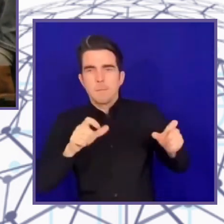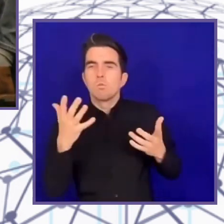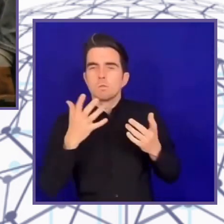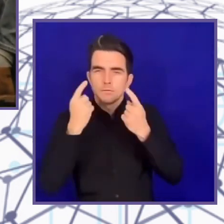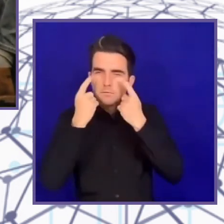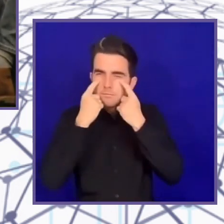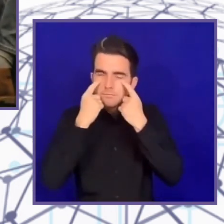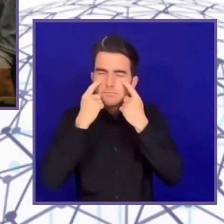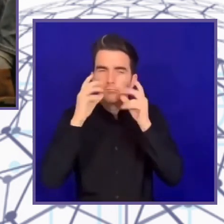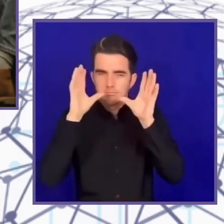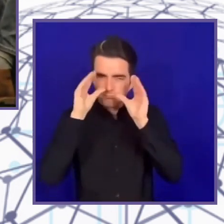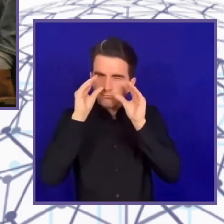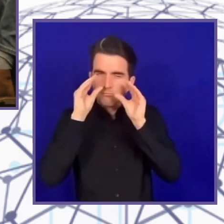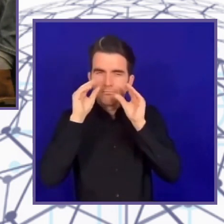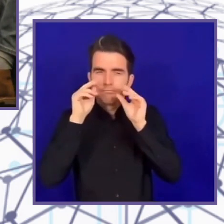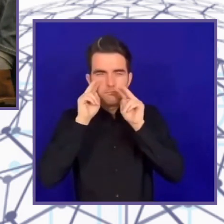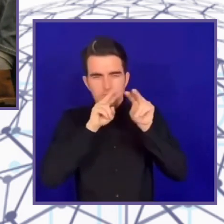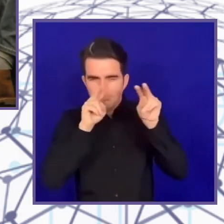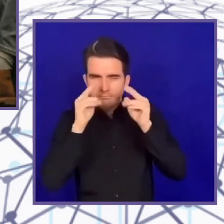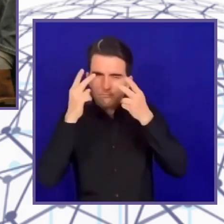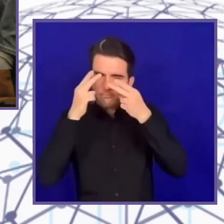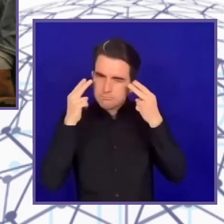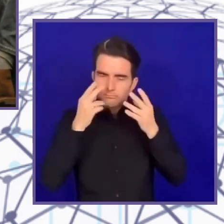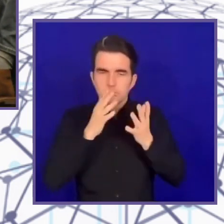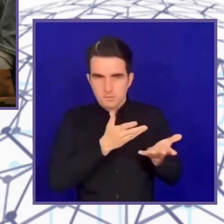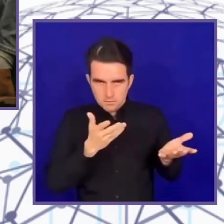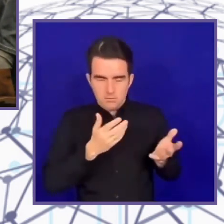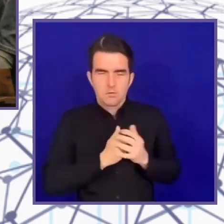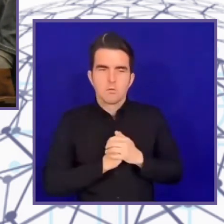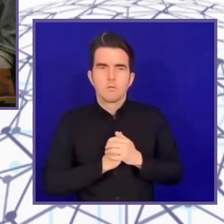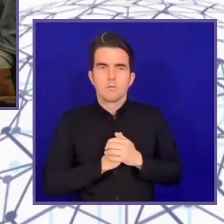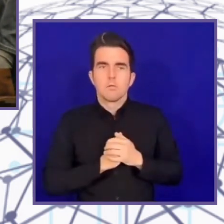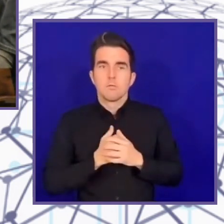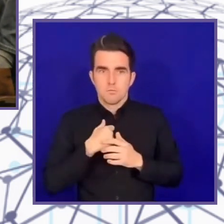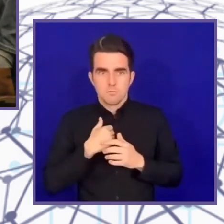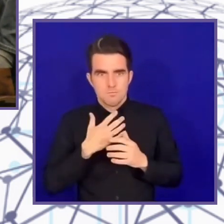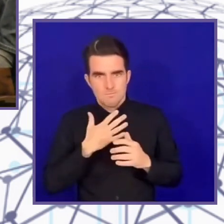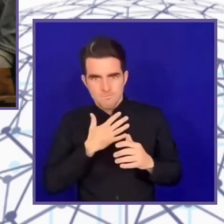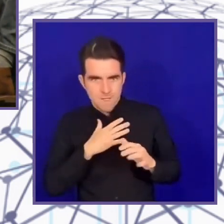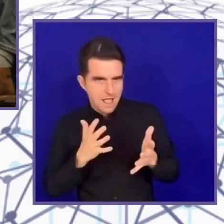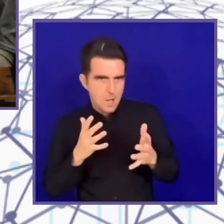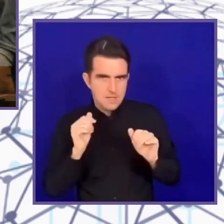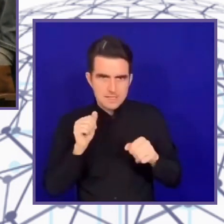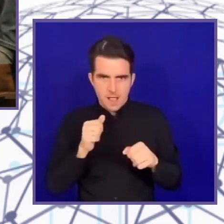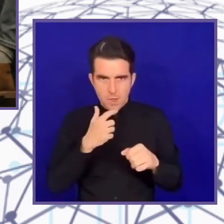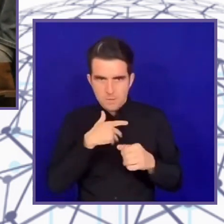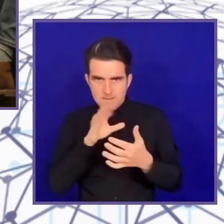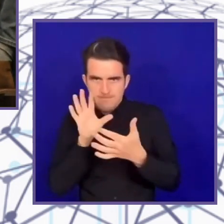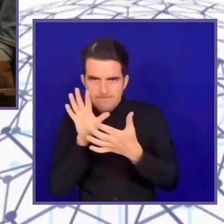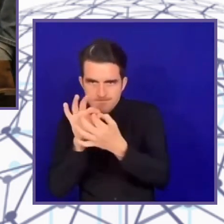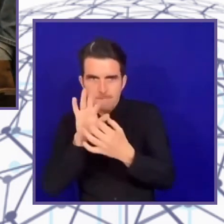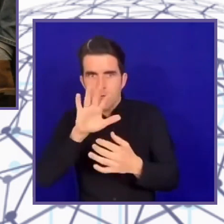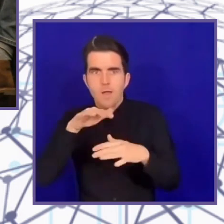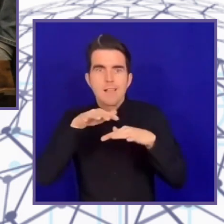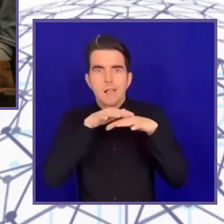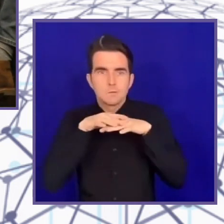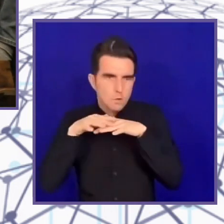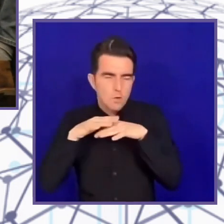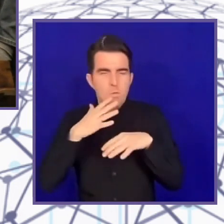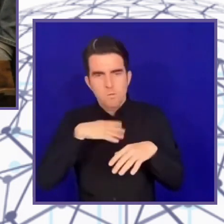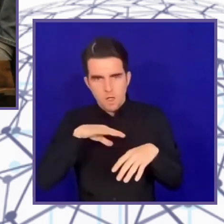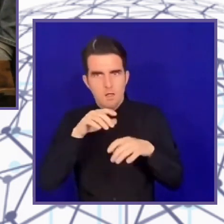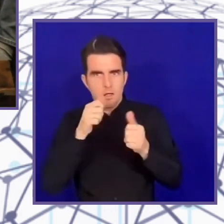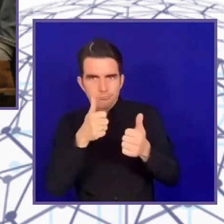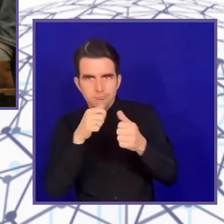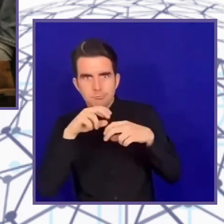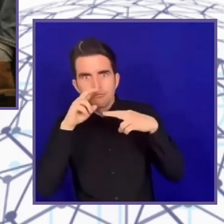your network and get the benefit of your research and networks? Is there any other events or